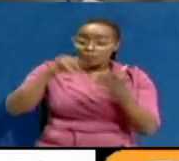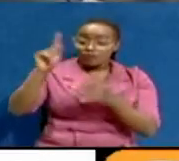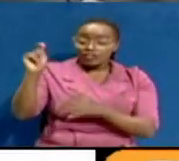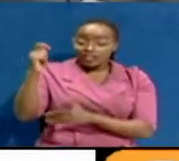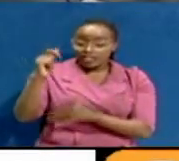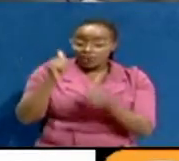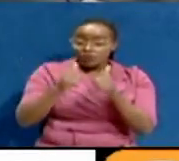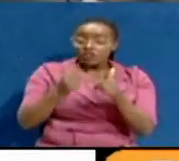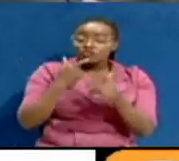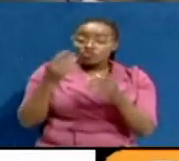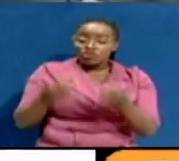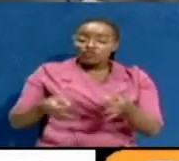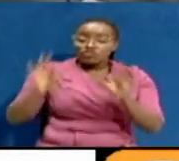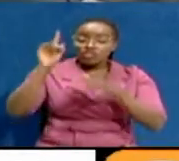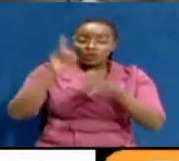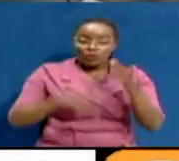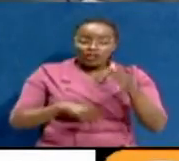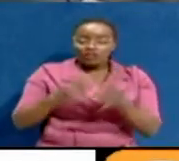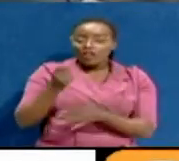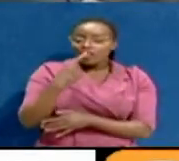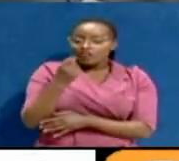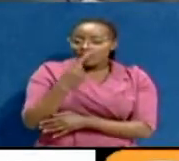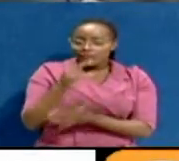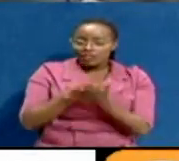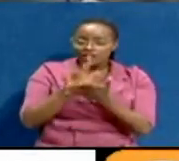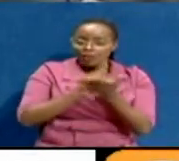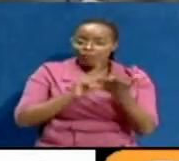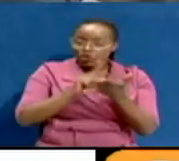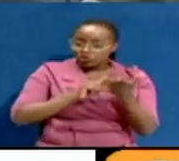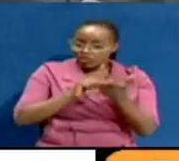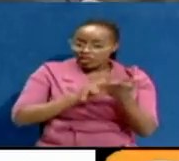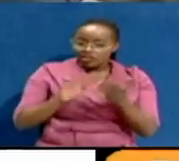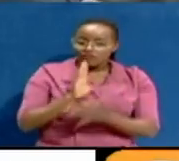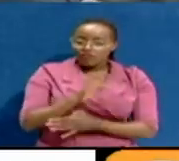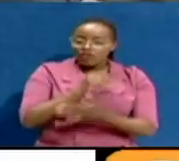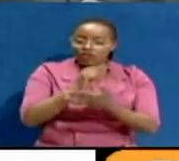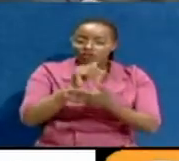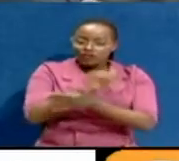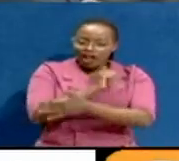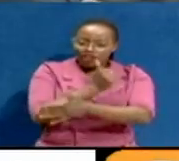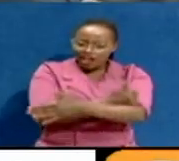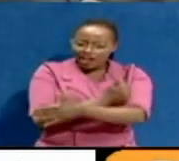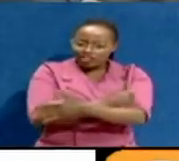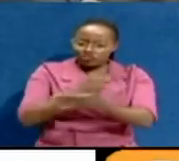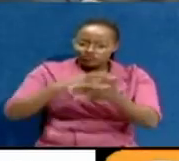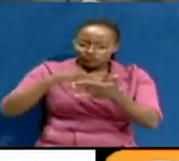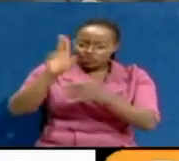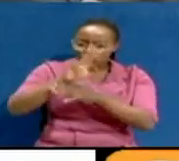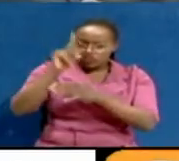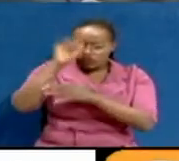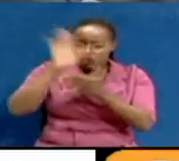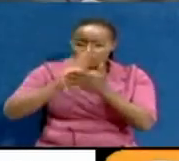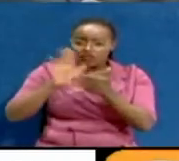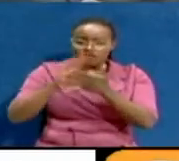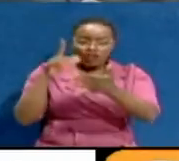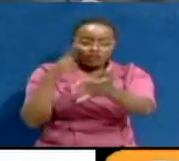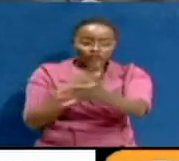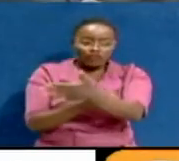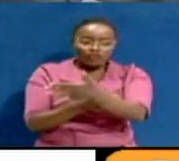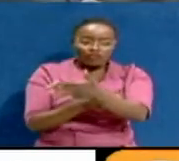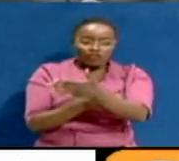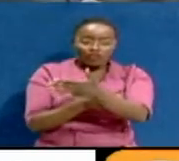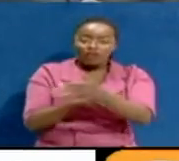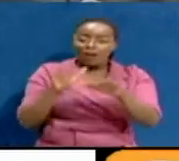we're being told officially is that the Pharmacy and Poisons Board say that they've authorized it for emergency use only. Vaccine has not been given